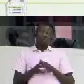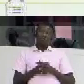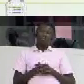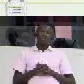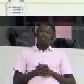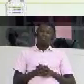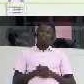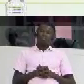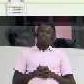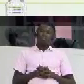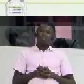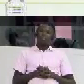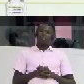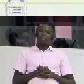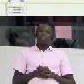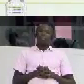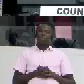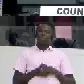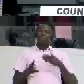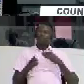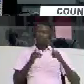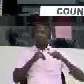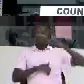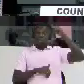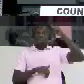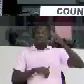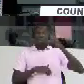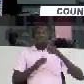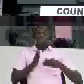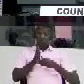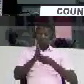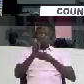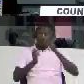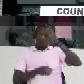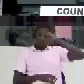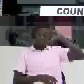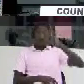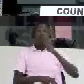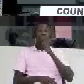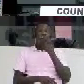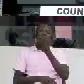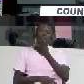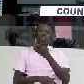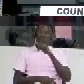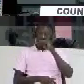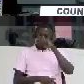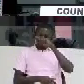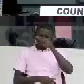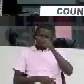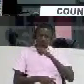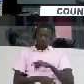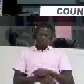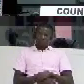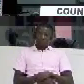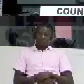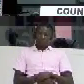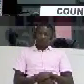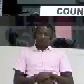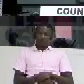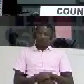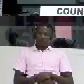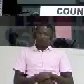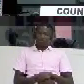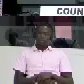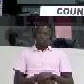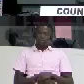them. In terms of the senior command of the police, who was there? ci wàlli ñi nga xam ne nag ñooy kilifa ci wàlli police bi ñana fa nekkoon.